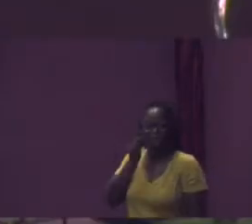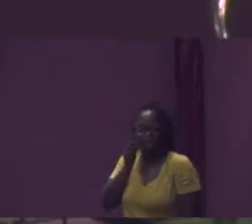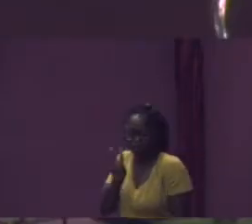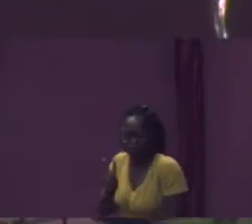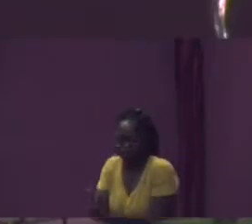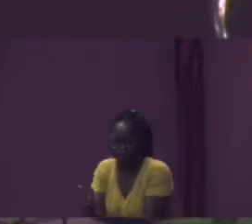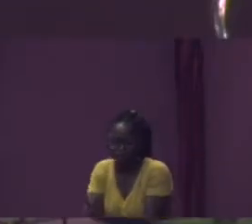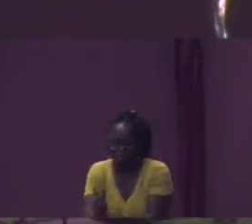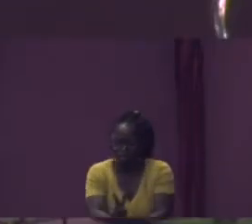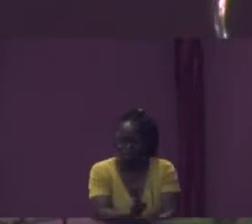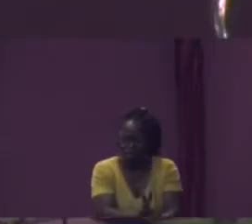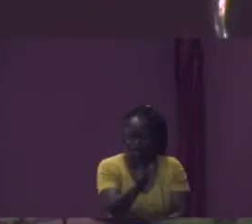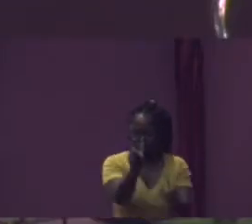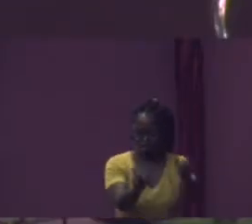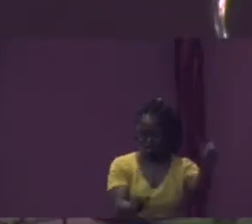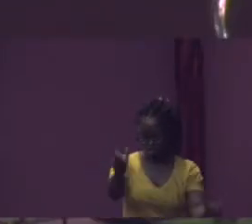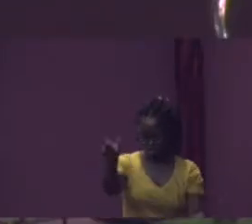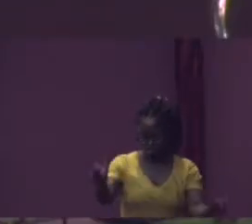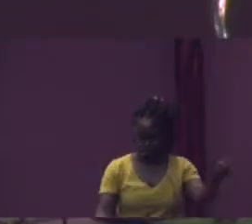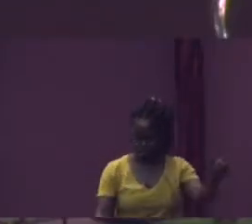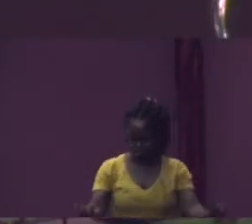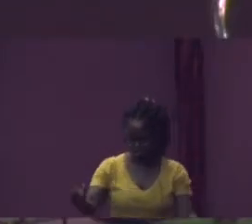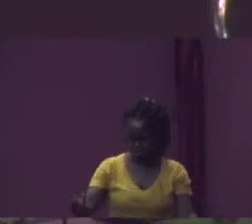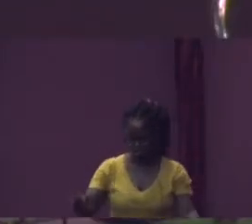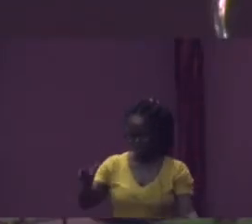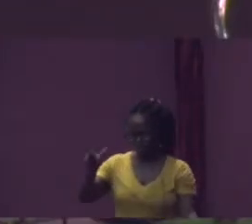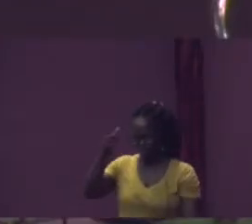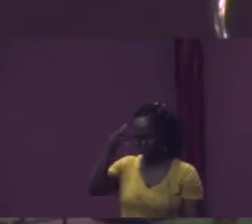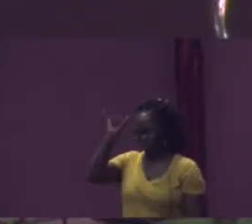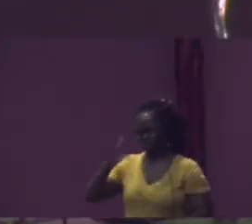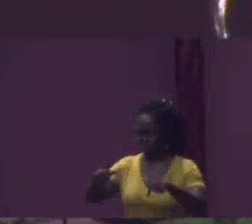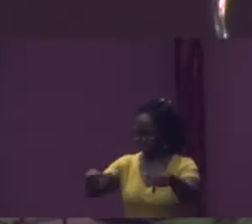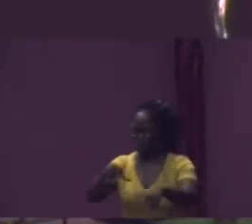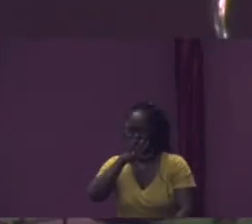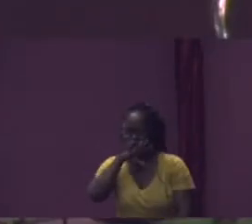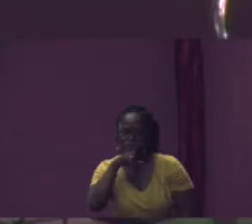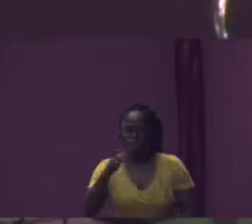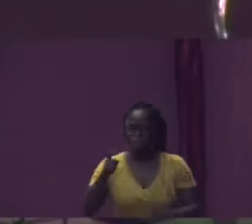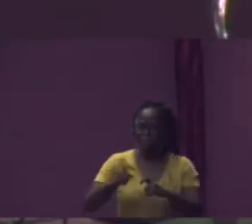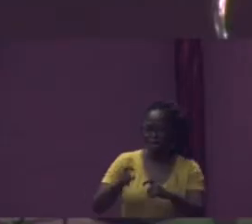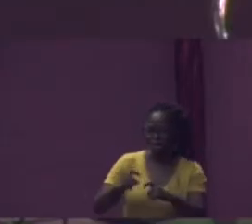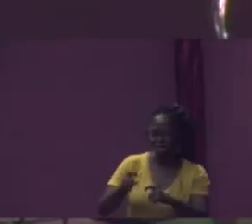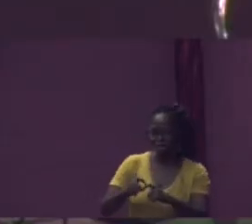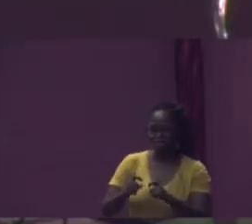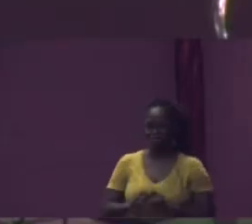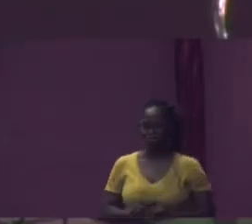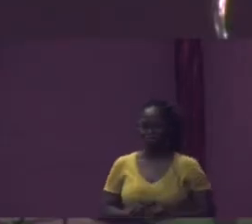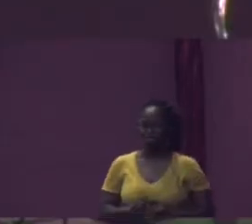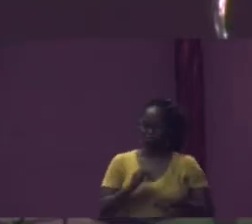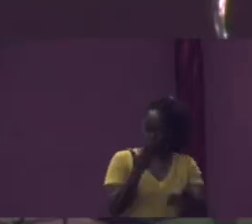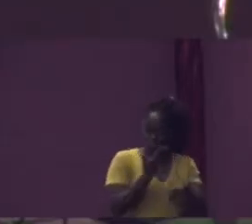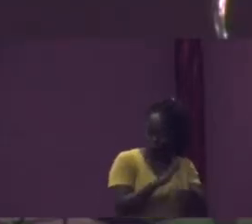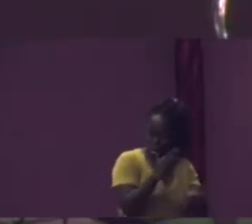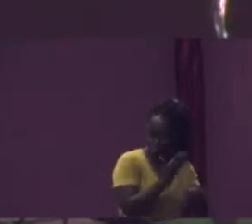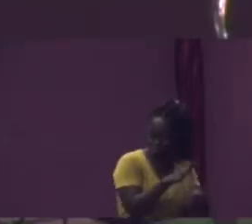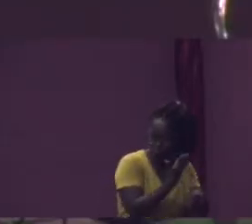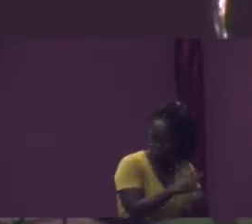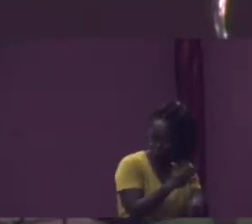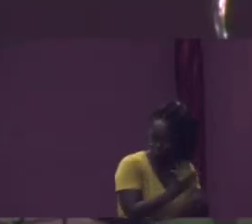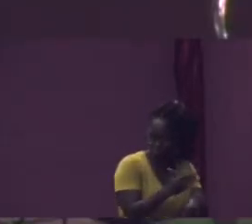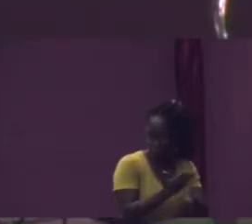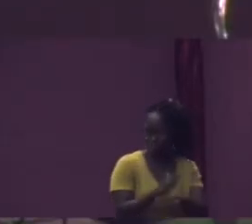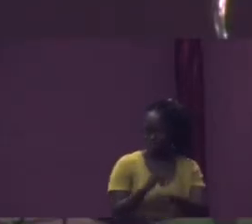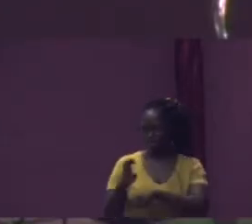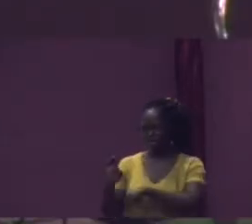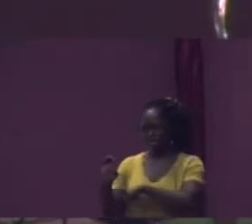best practices, and insurance companies would begin to deter physicians from obstetrics. In Puerto Rico, as in the